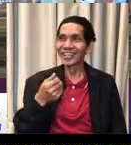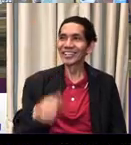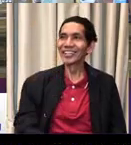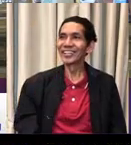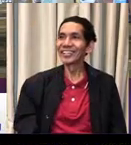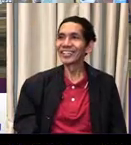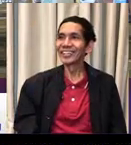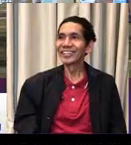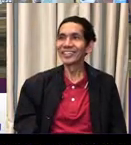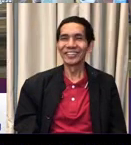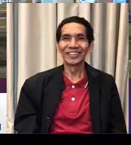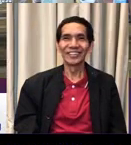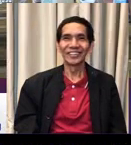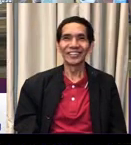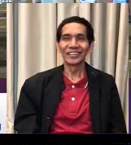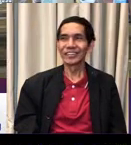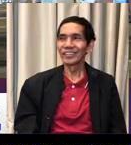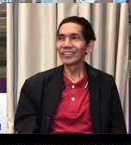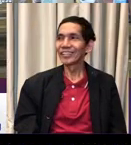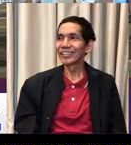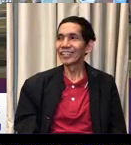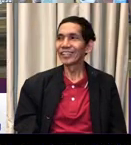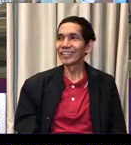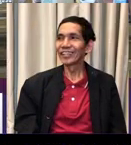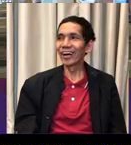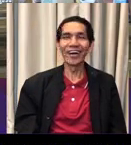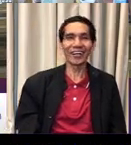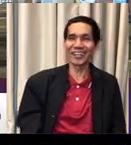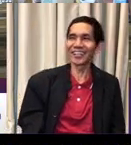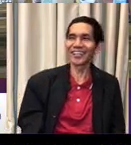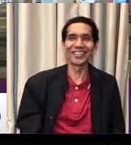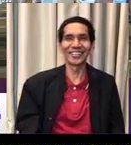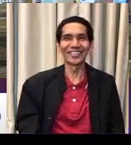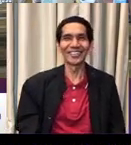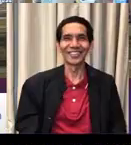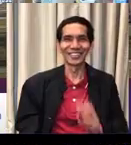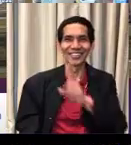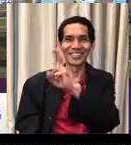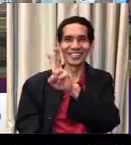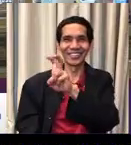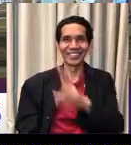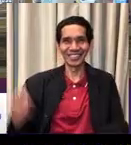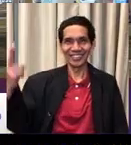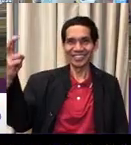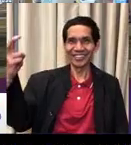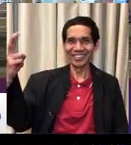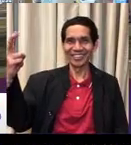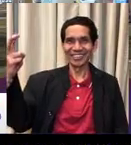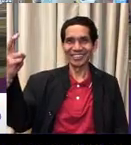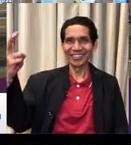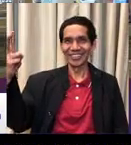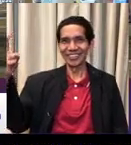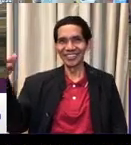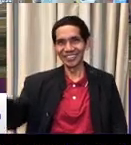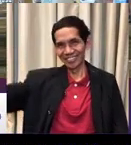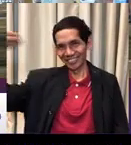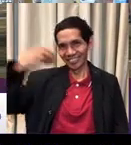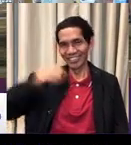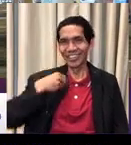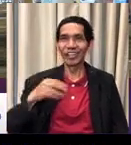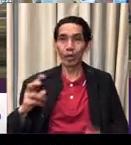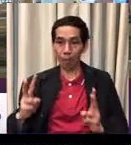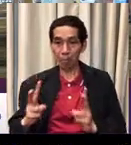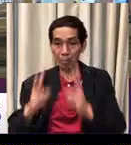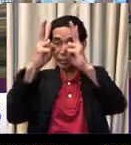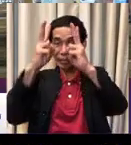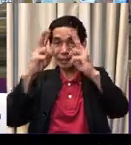Teka. Sana yung 200? Bigyan na natin kay Brother Jess. Sana ba yun? Andyan lang yan. Tapos, Vertical